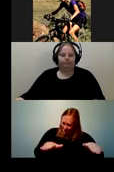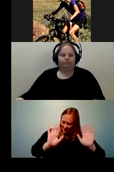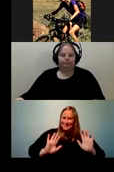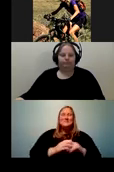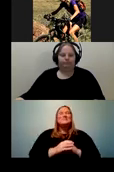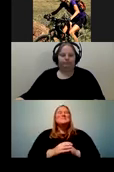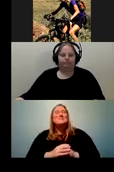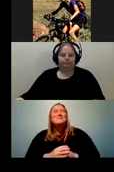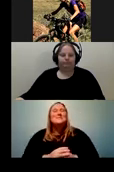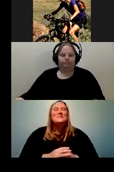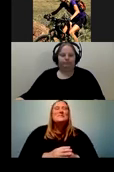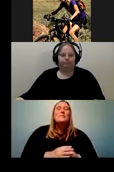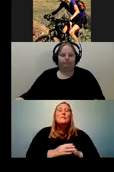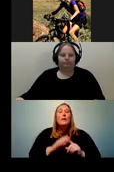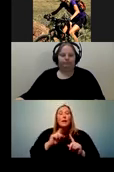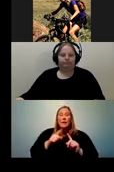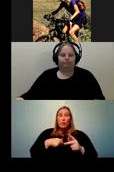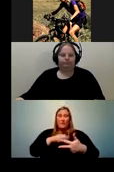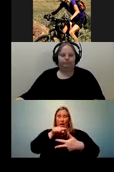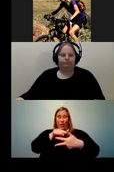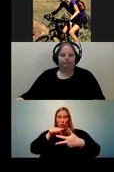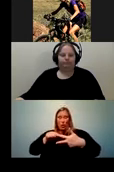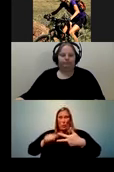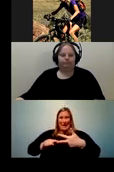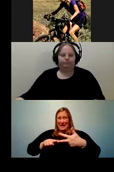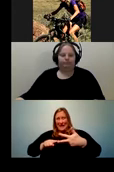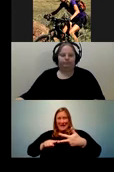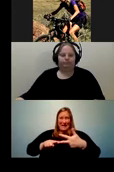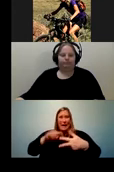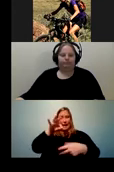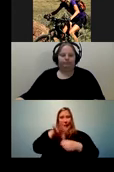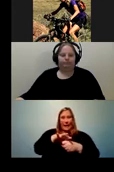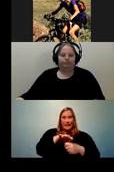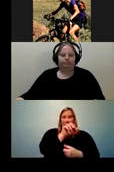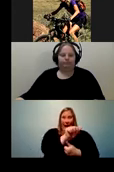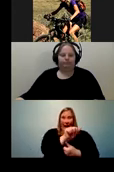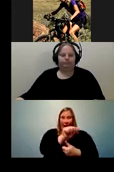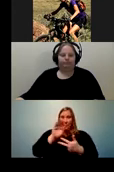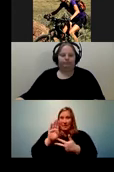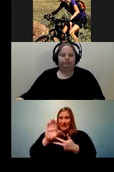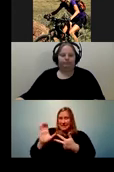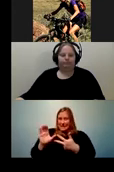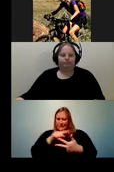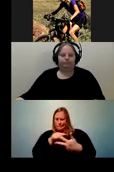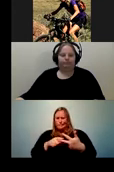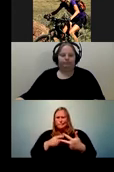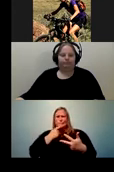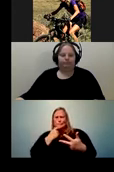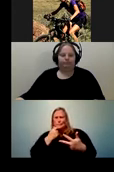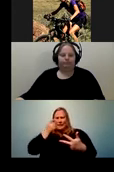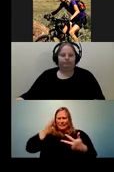This is, you only have 3 candidates to choose from, candidate A, B, and C. And candidate